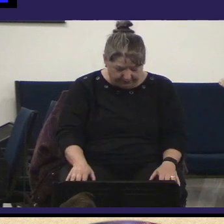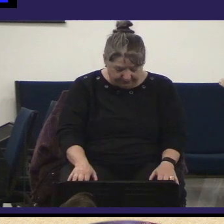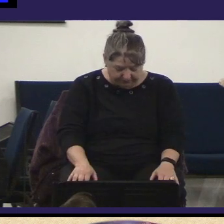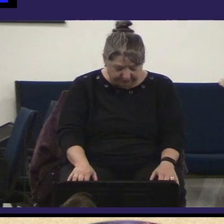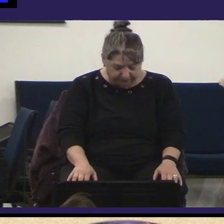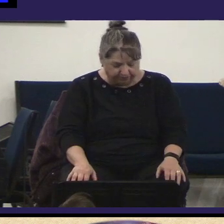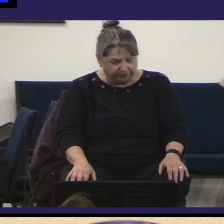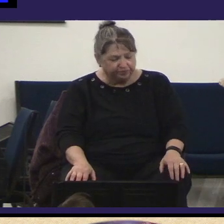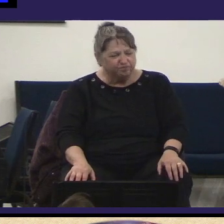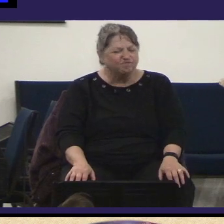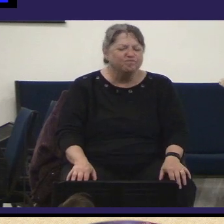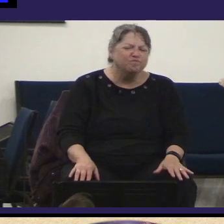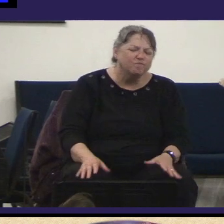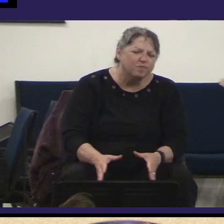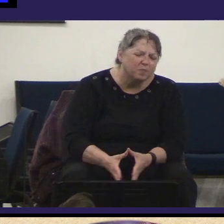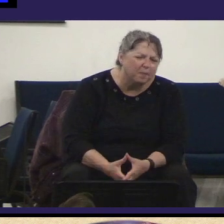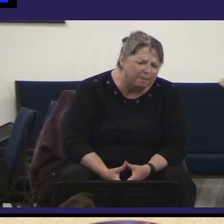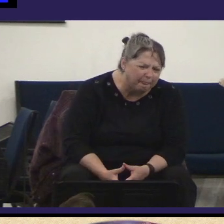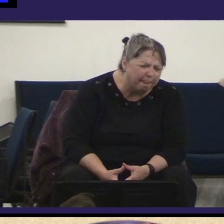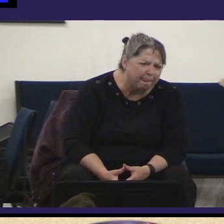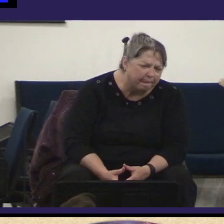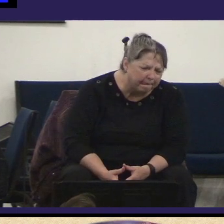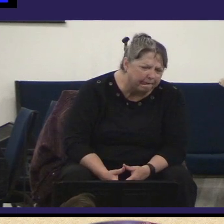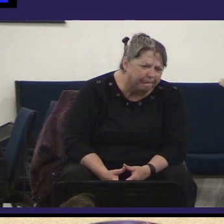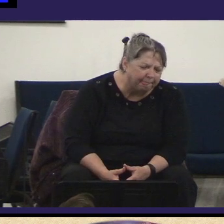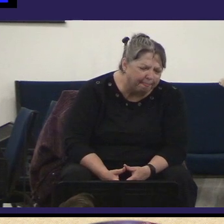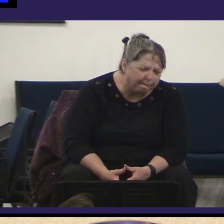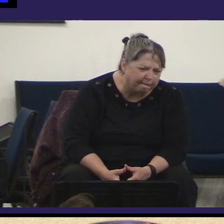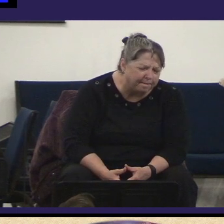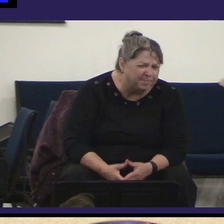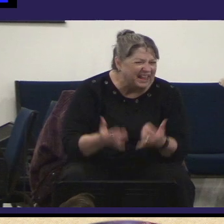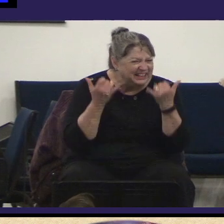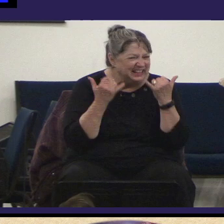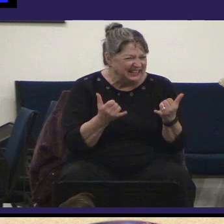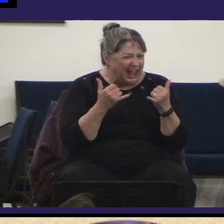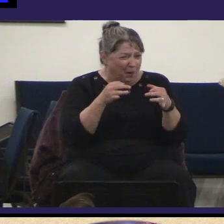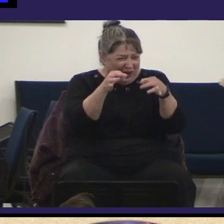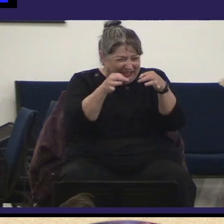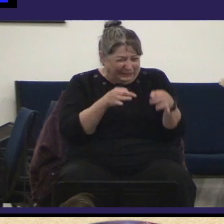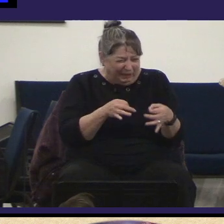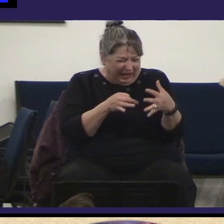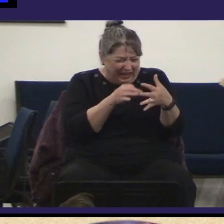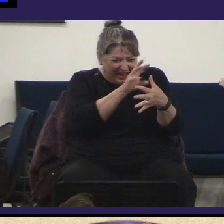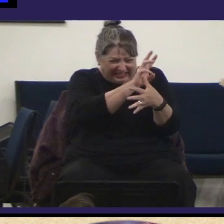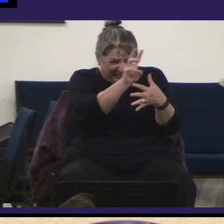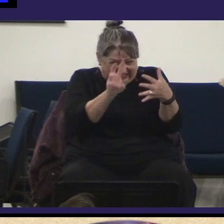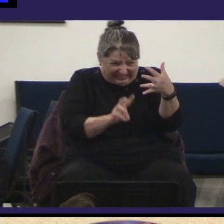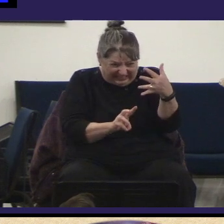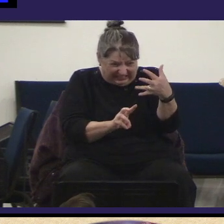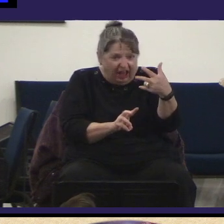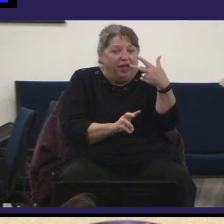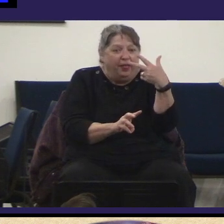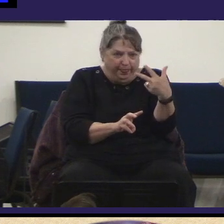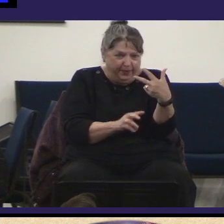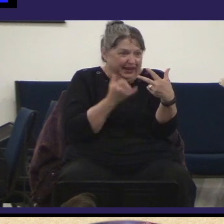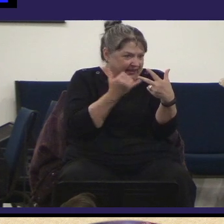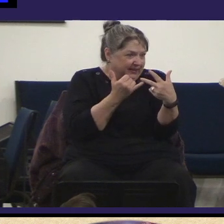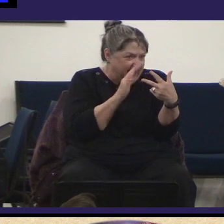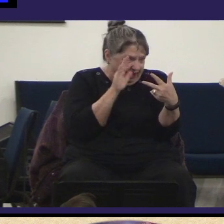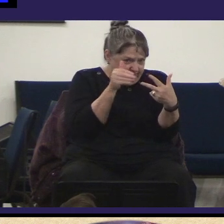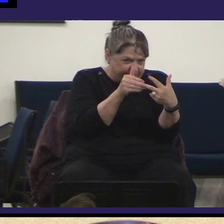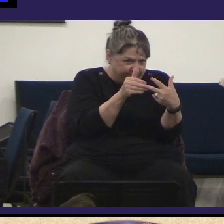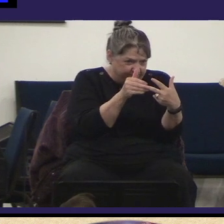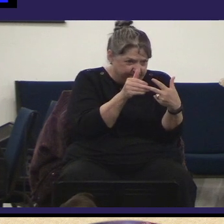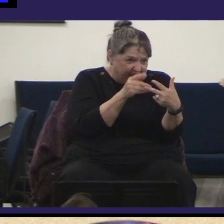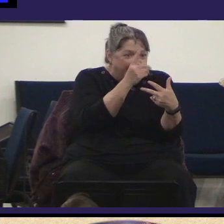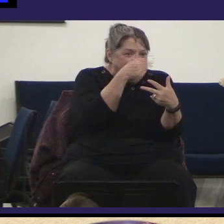Let me just pray. And today we spoke about the first three pieces of the armor. Next week we'll talk about the next three